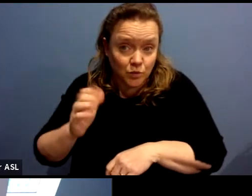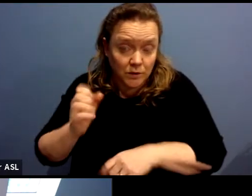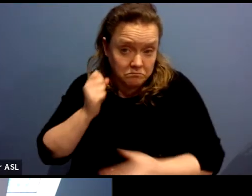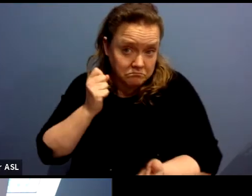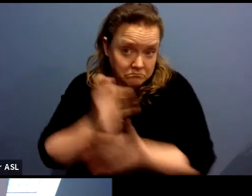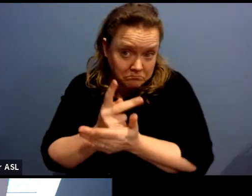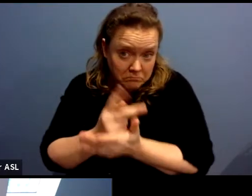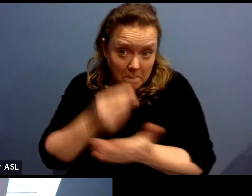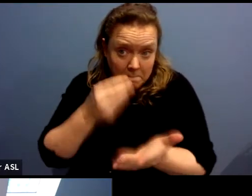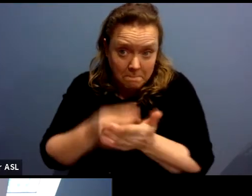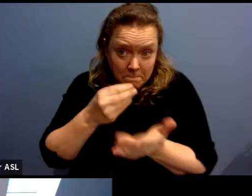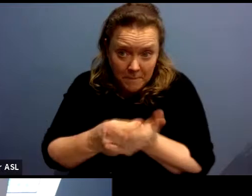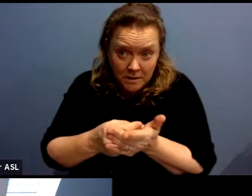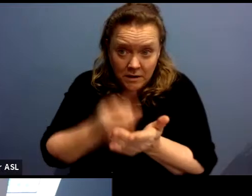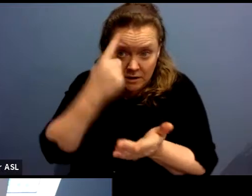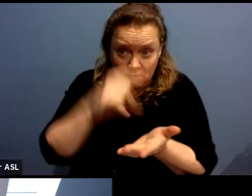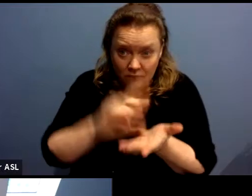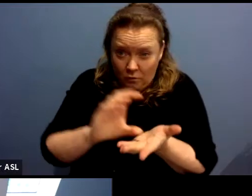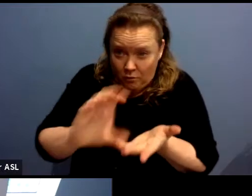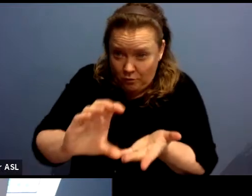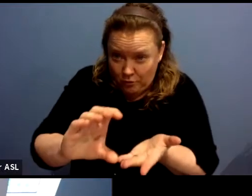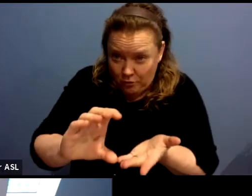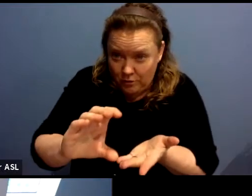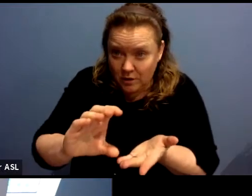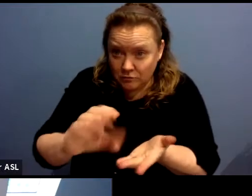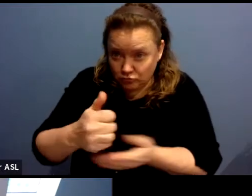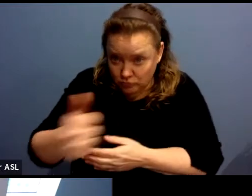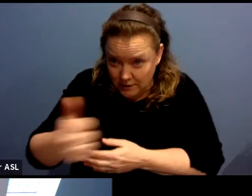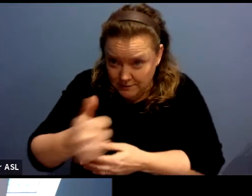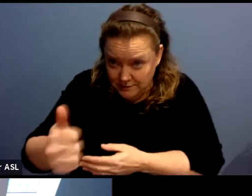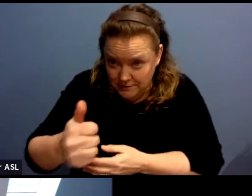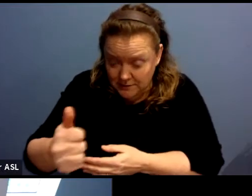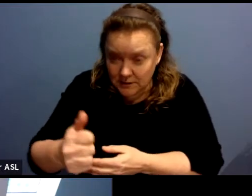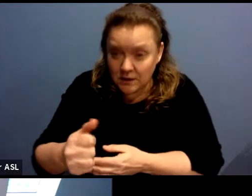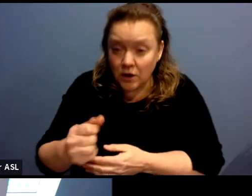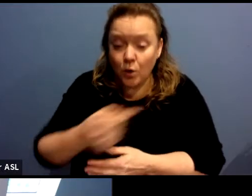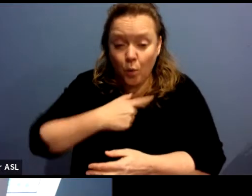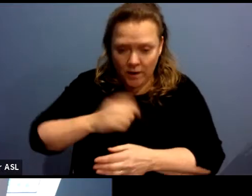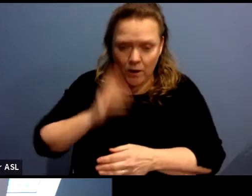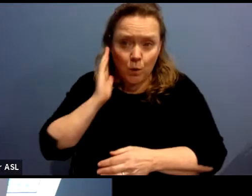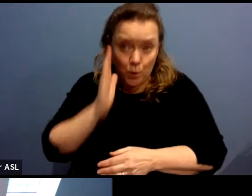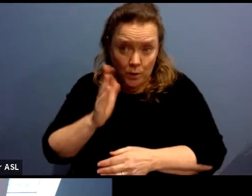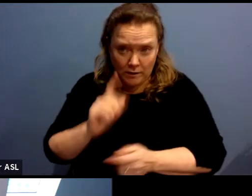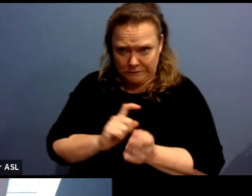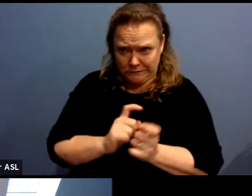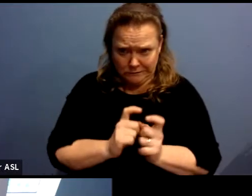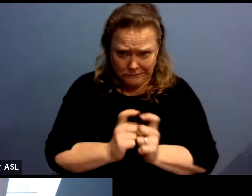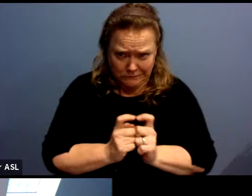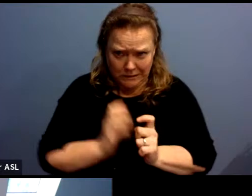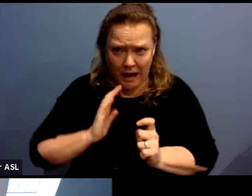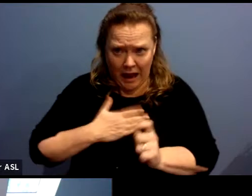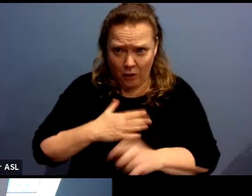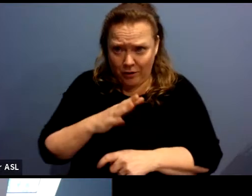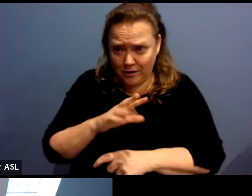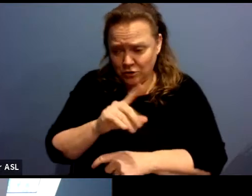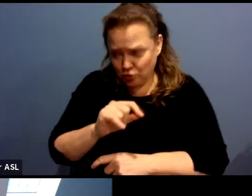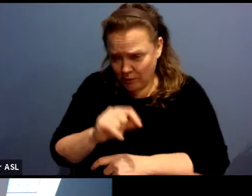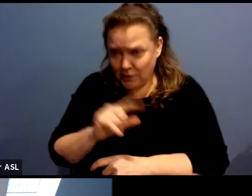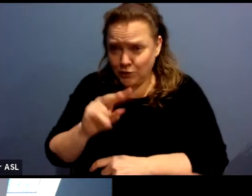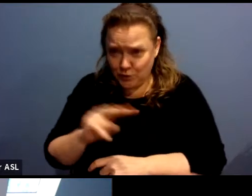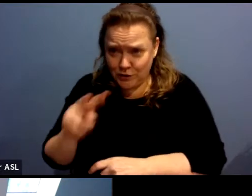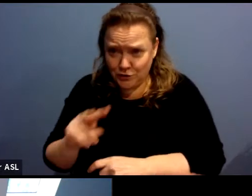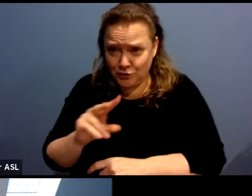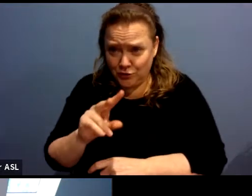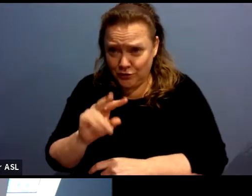Metro will be revising its fiscal year 2022 budget accordingly. It will take some time to